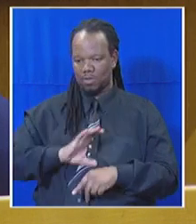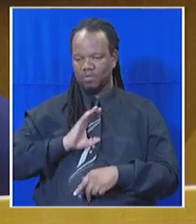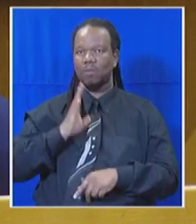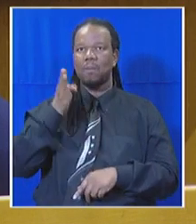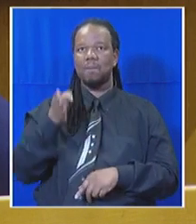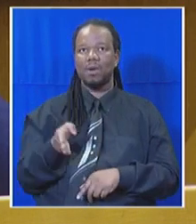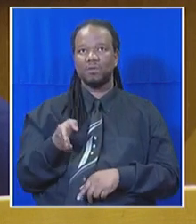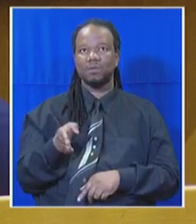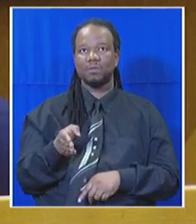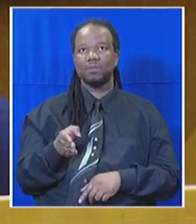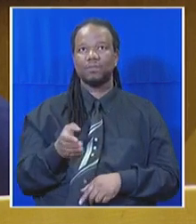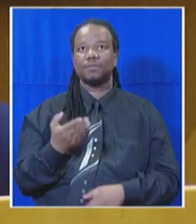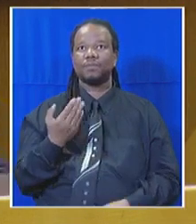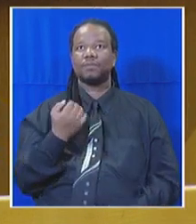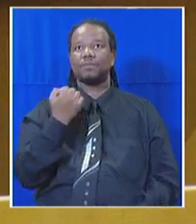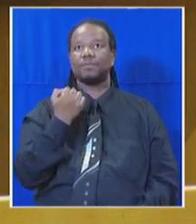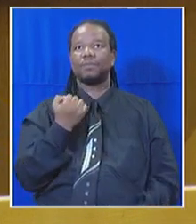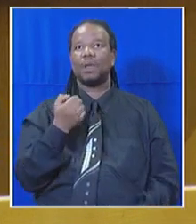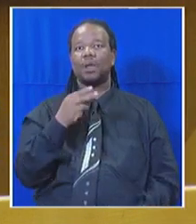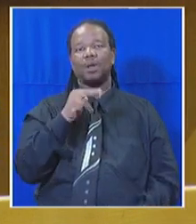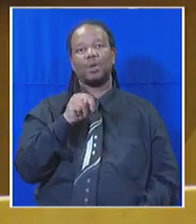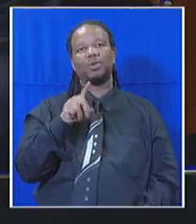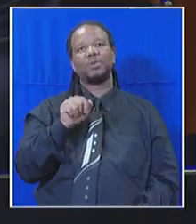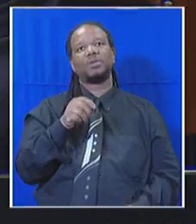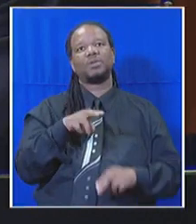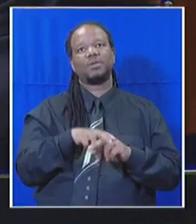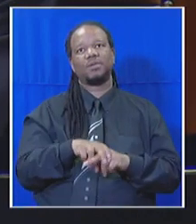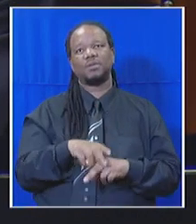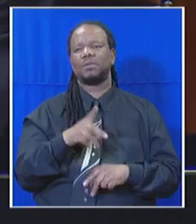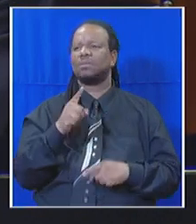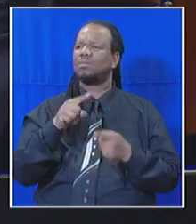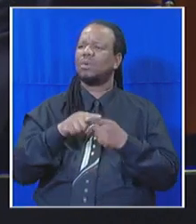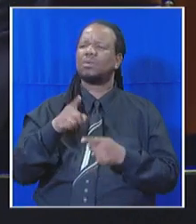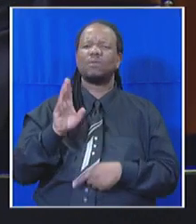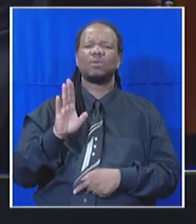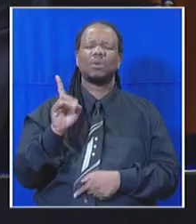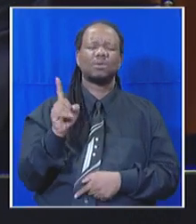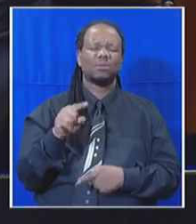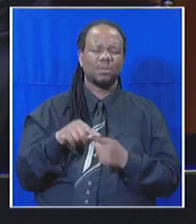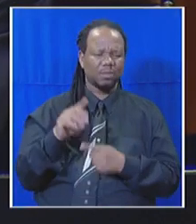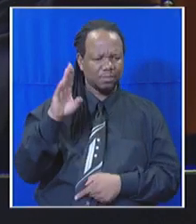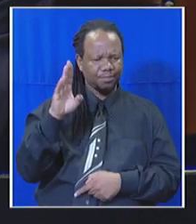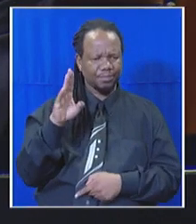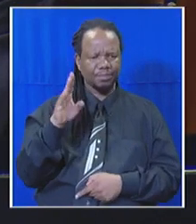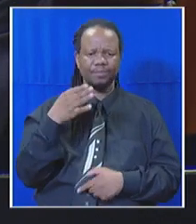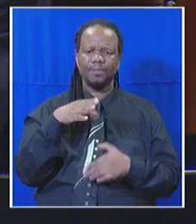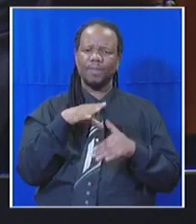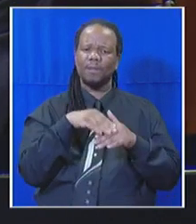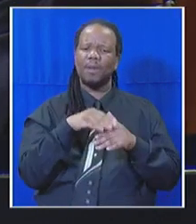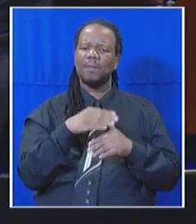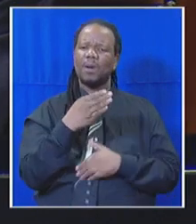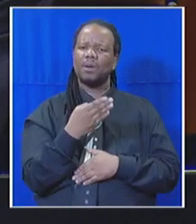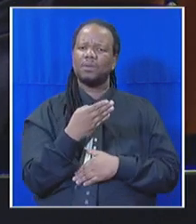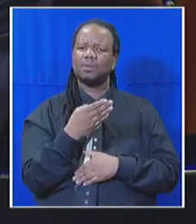always on a point brief of black. order. Honourable Ndlozi, you will take your seat, please. What is the point of order, Honourable Member? The honorable member